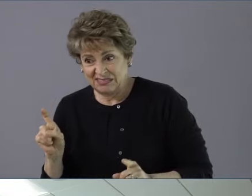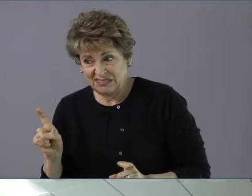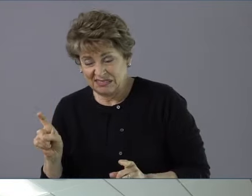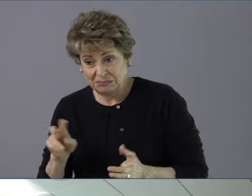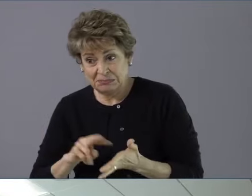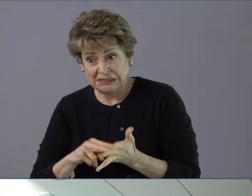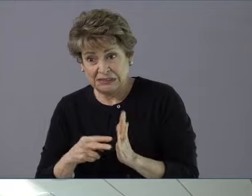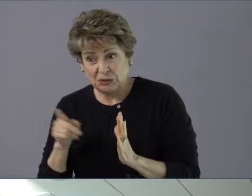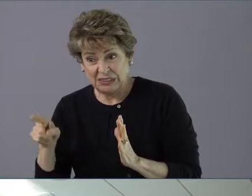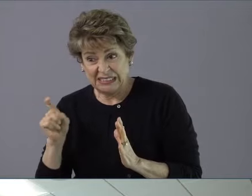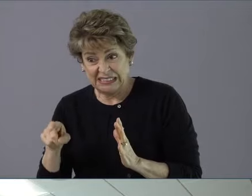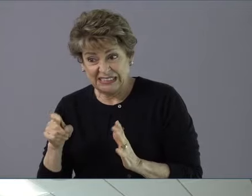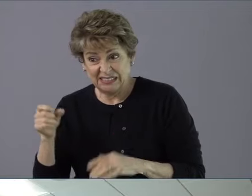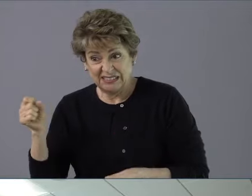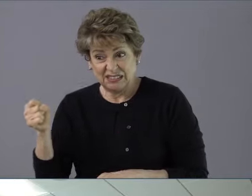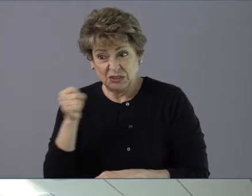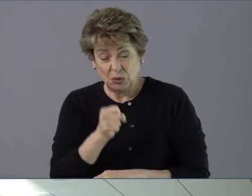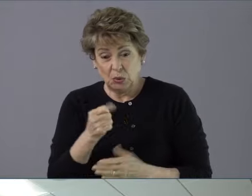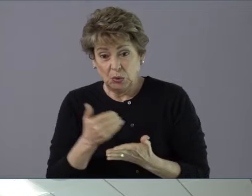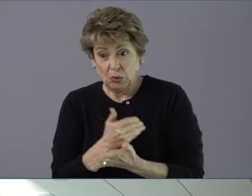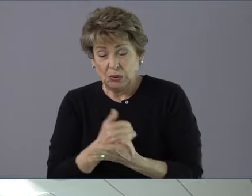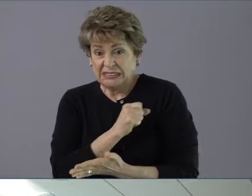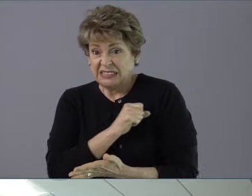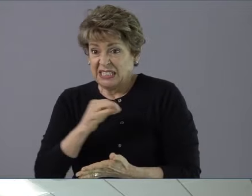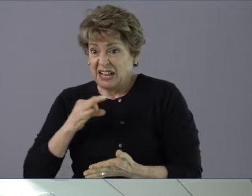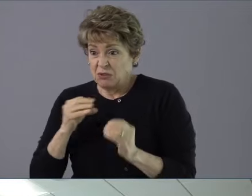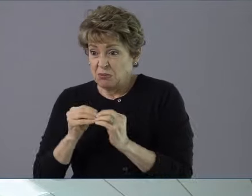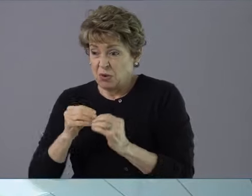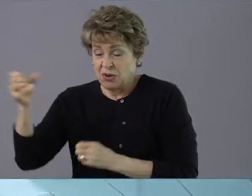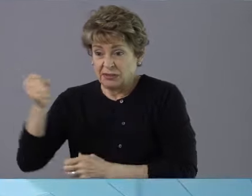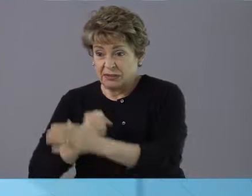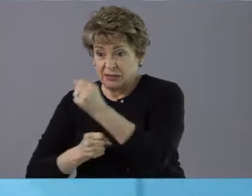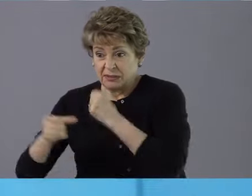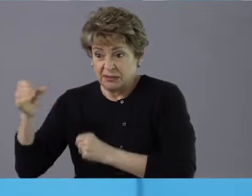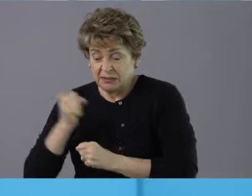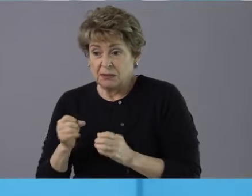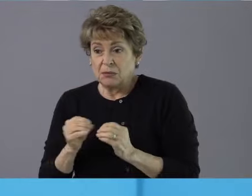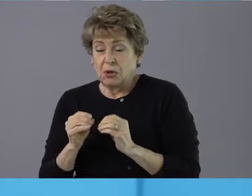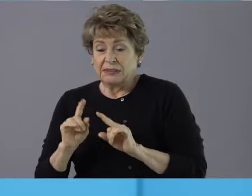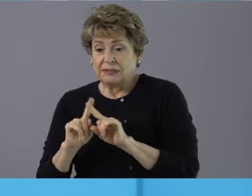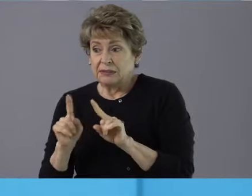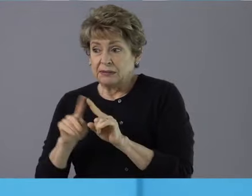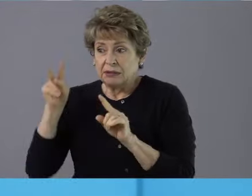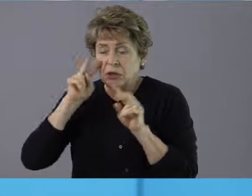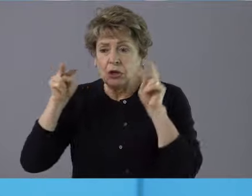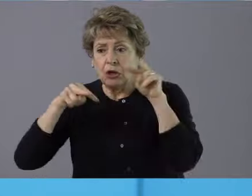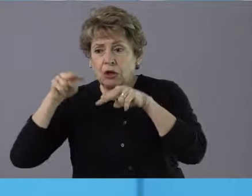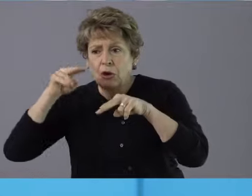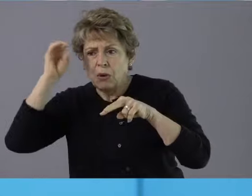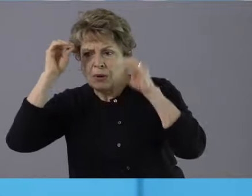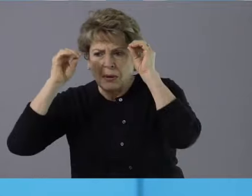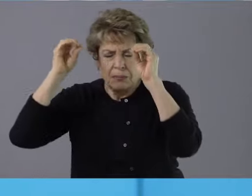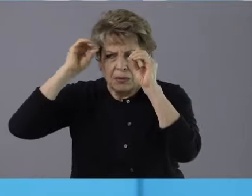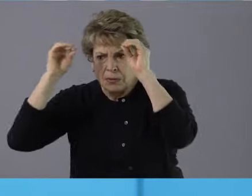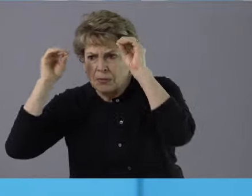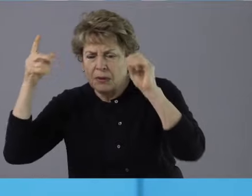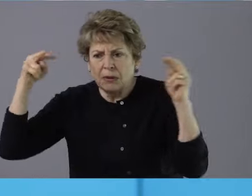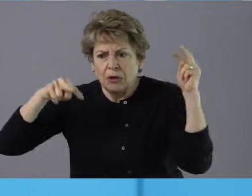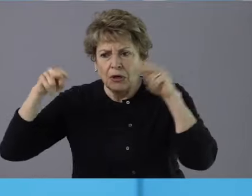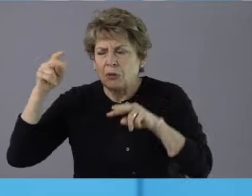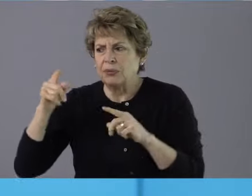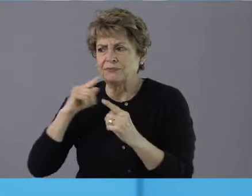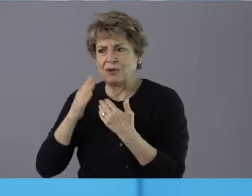to ensure that maybe this doesn't happen again? So I want to say that I'm very confident that with what we know now, we